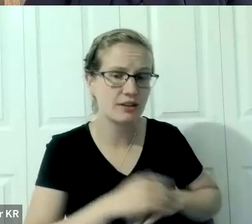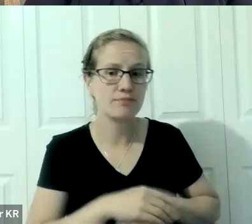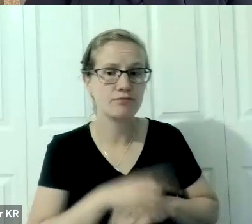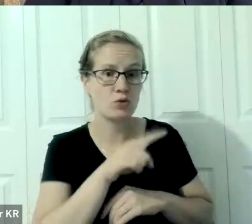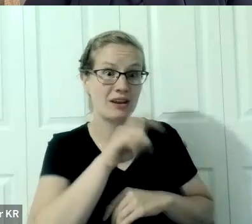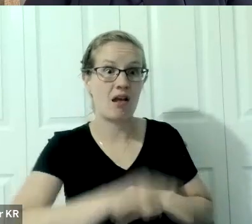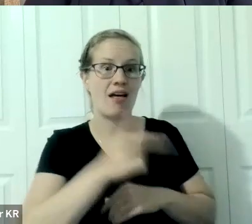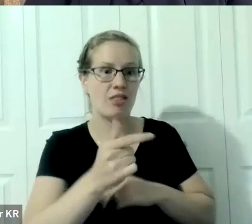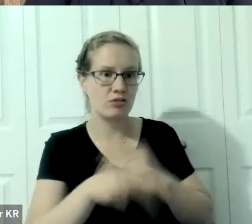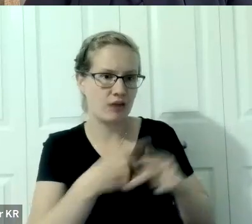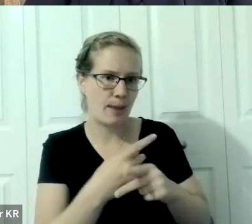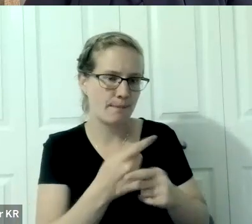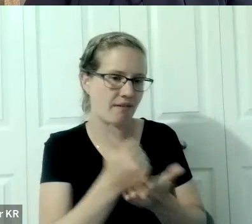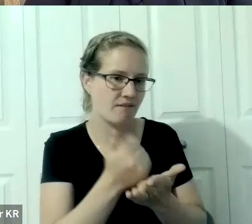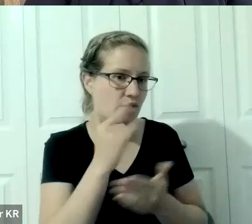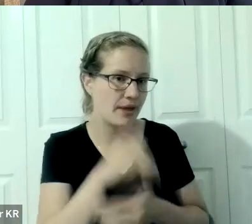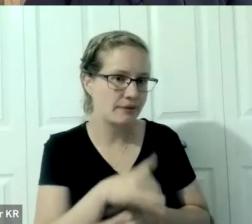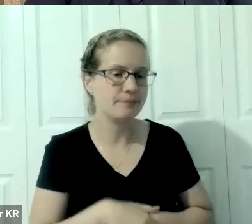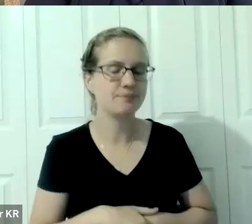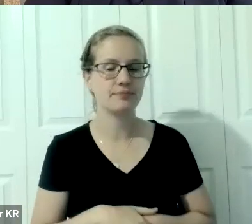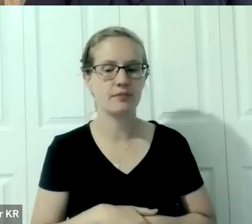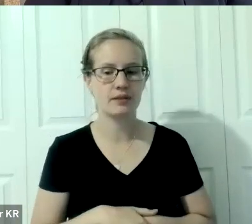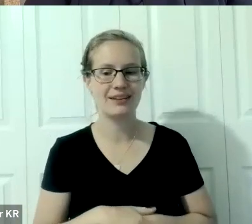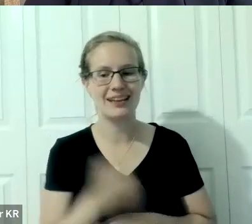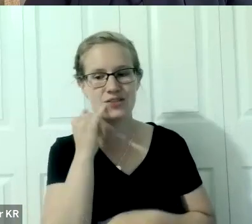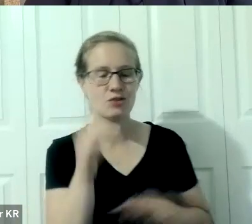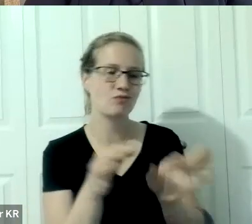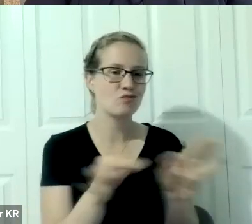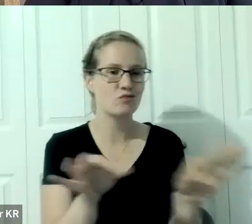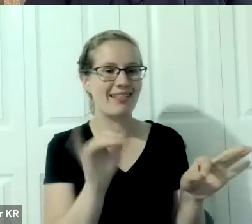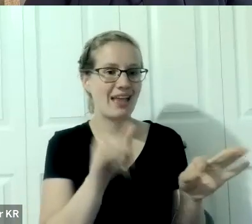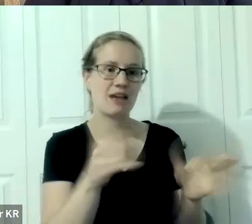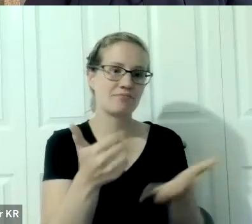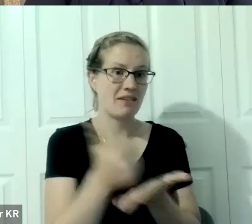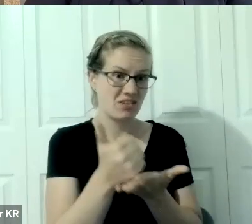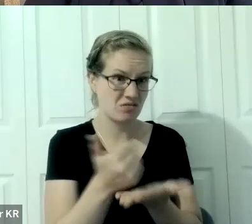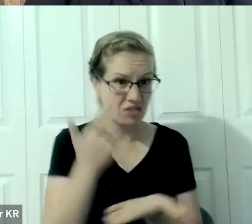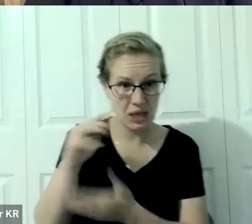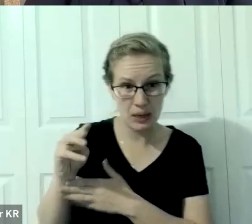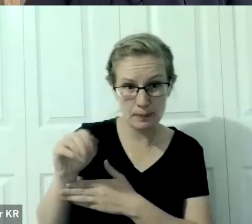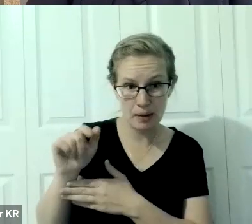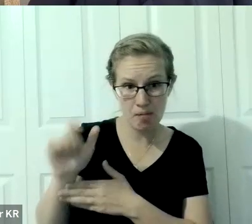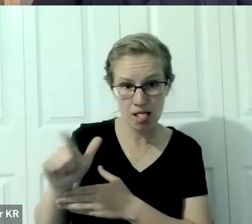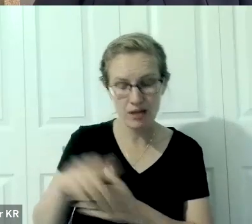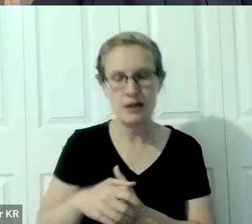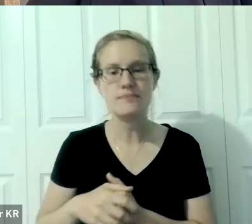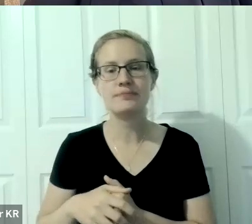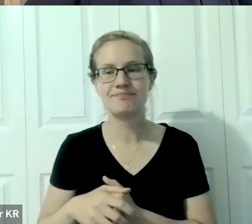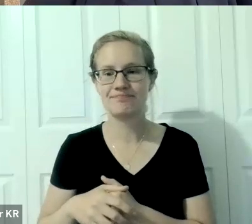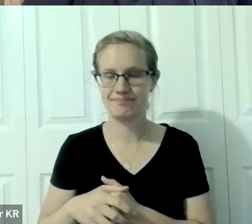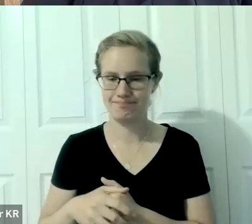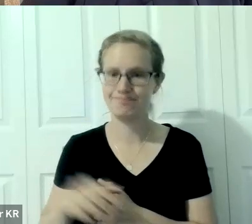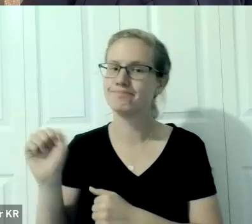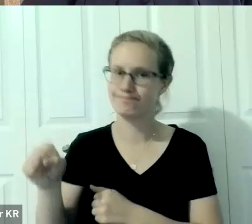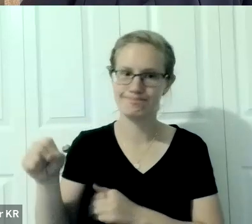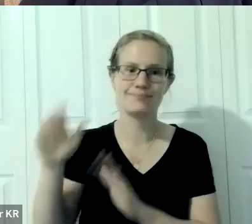You need other kinds of assistance on that. And I think if you phrase it that way, that could be helpful. What do you think, Maribel? No, I think